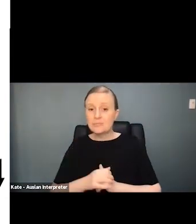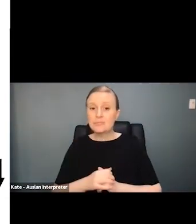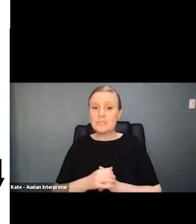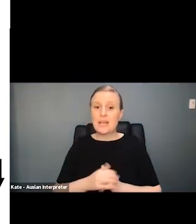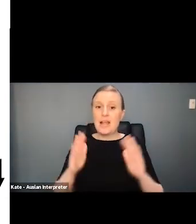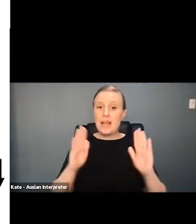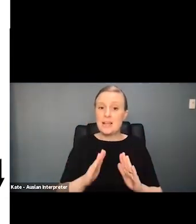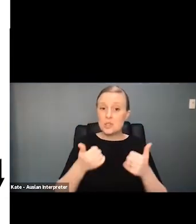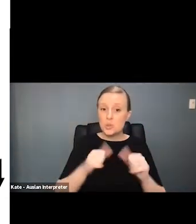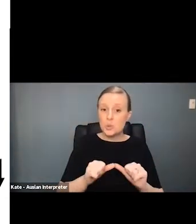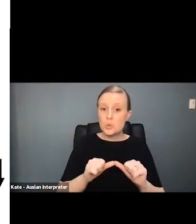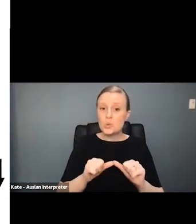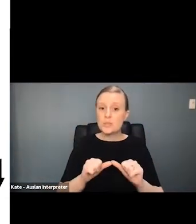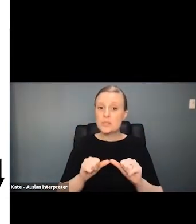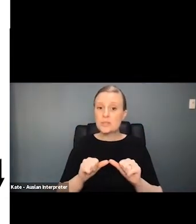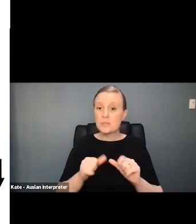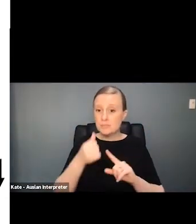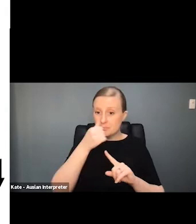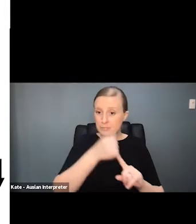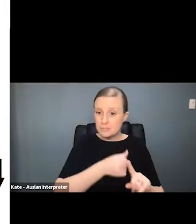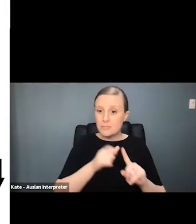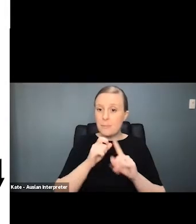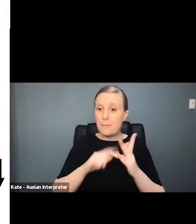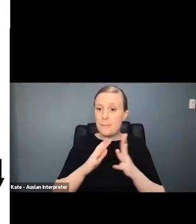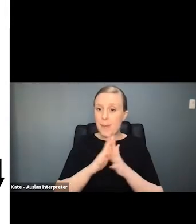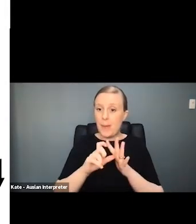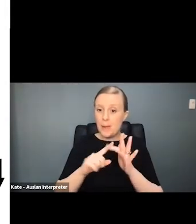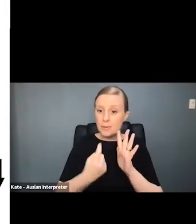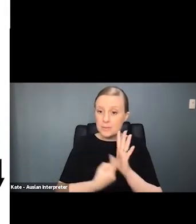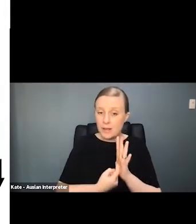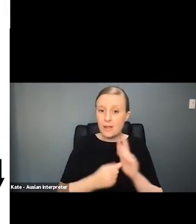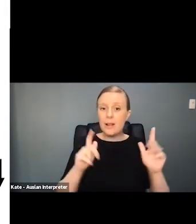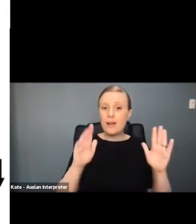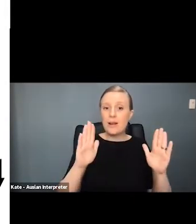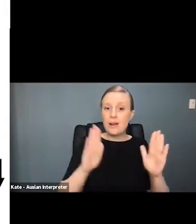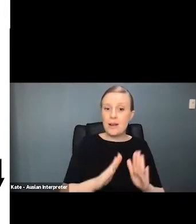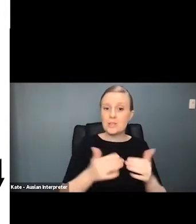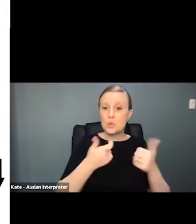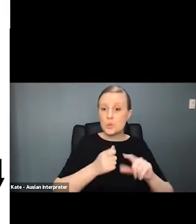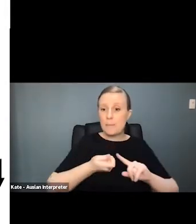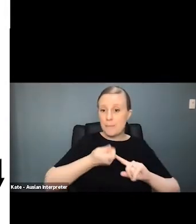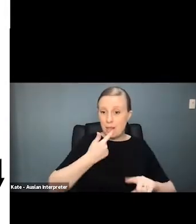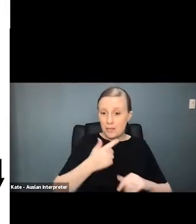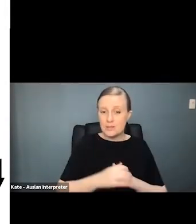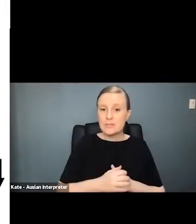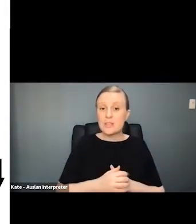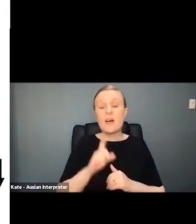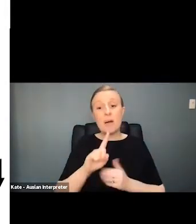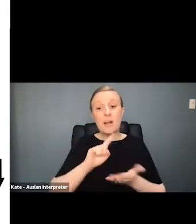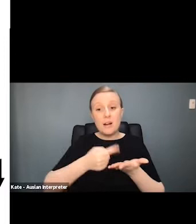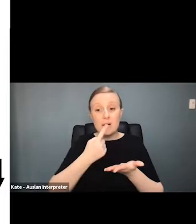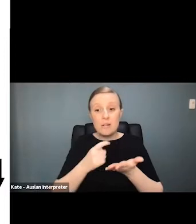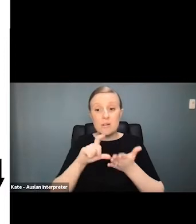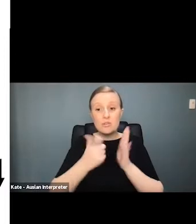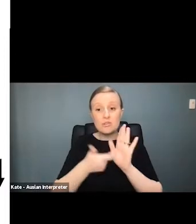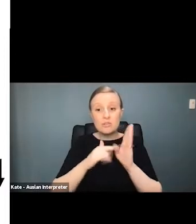powder, although ecstasy crystal did remain relatively stable. In addition to that, we saw reductions in frequency